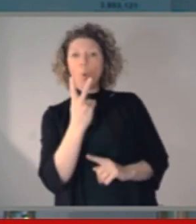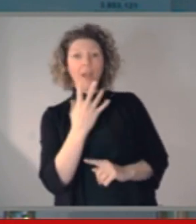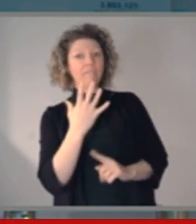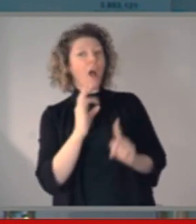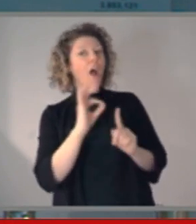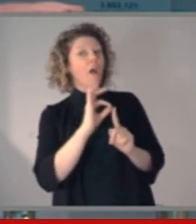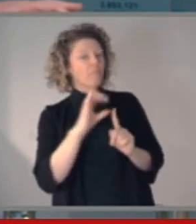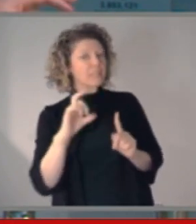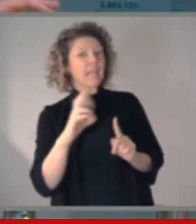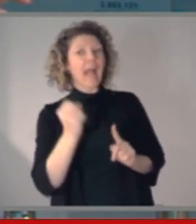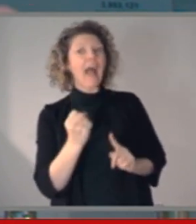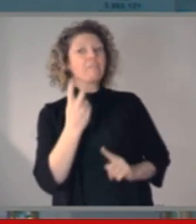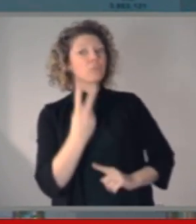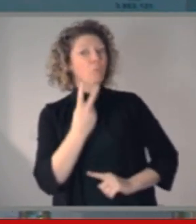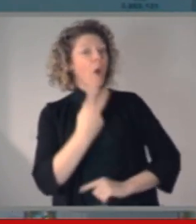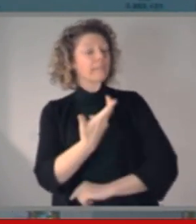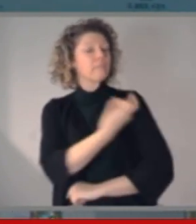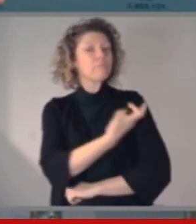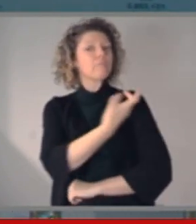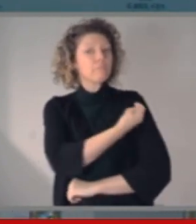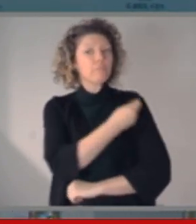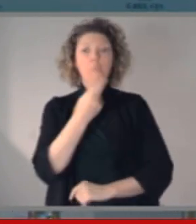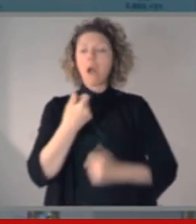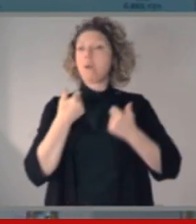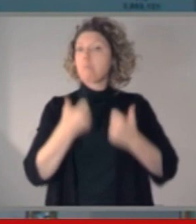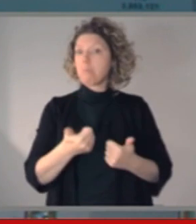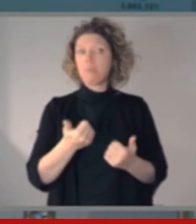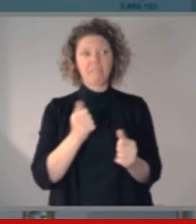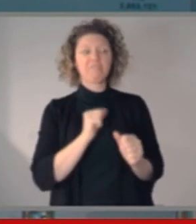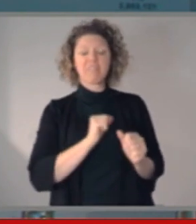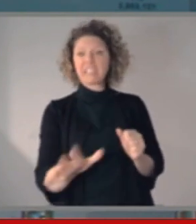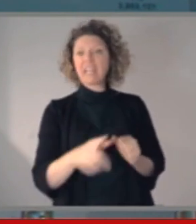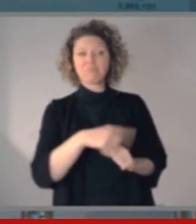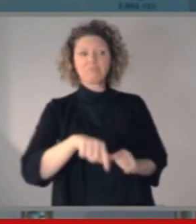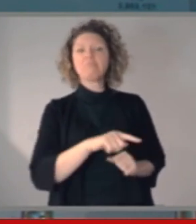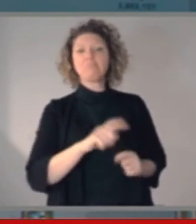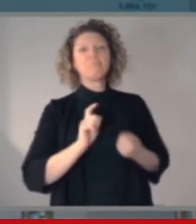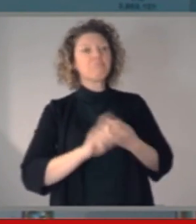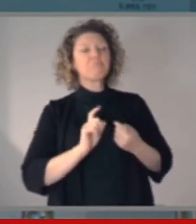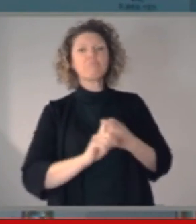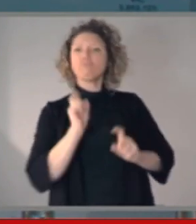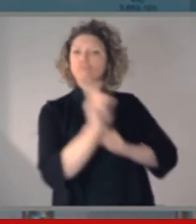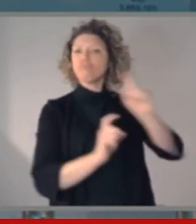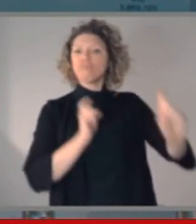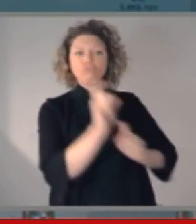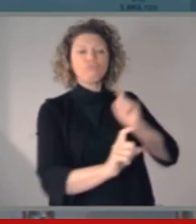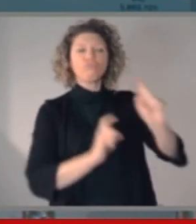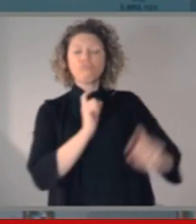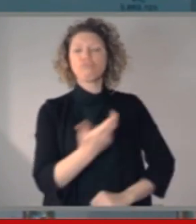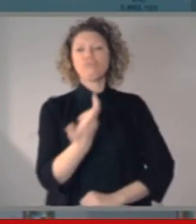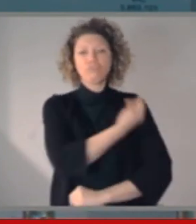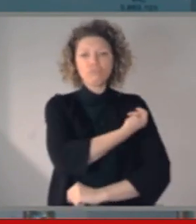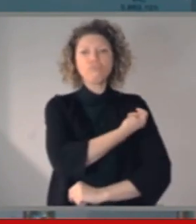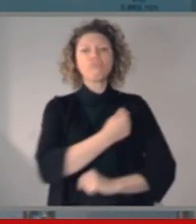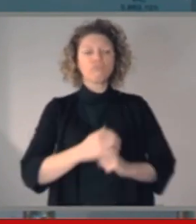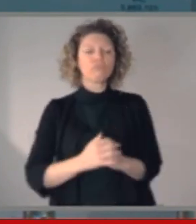vaccinations, but they have been having a very strong performance in their state-based clinics, and particularly when it comes to the administration